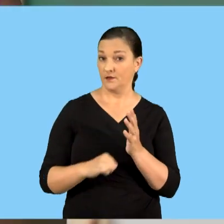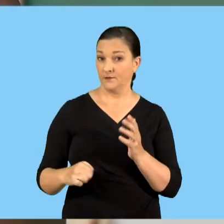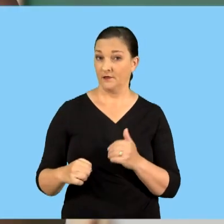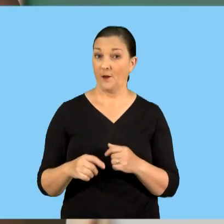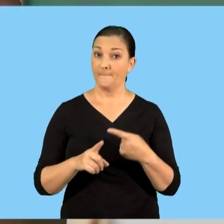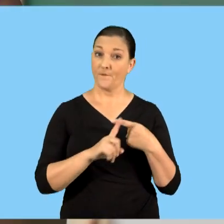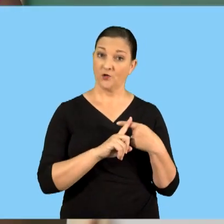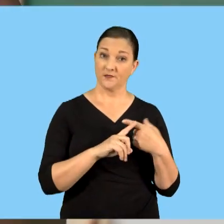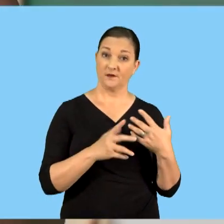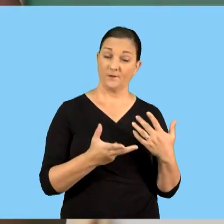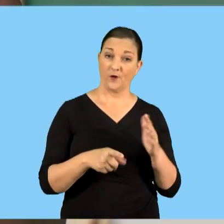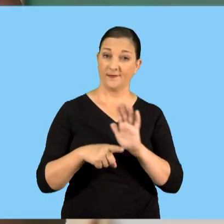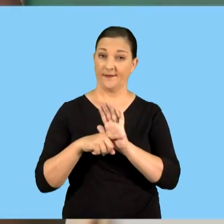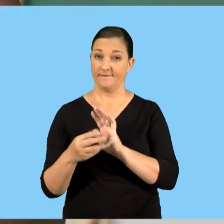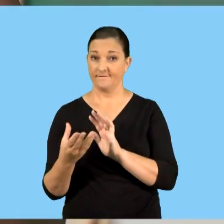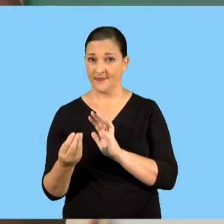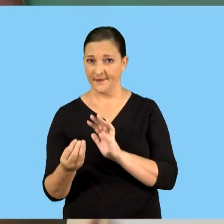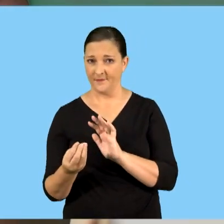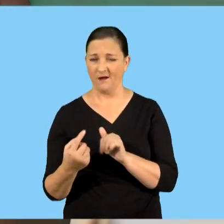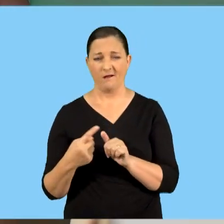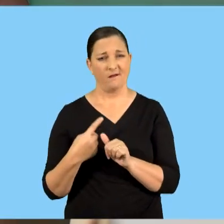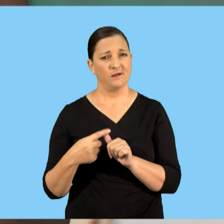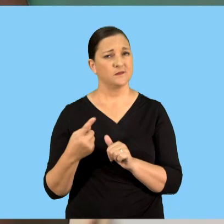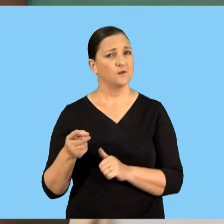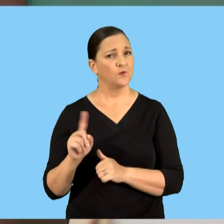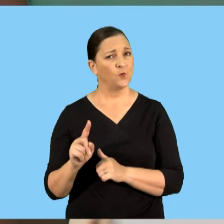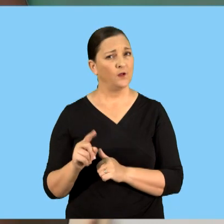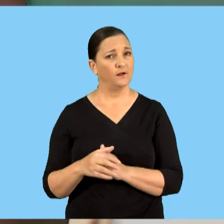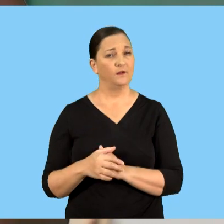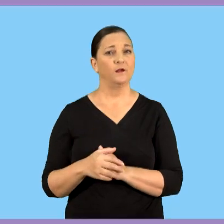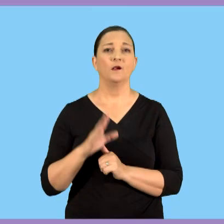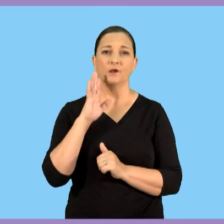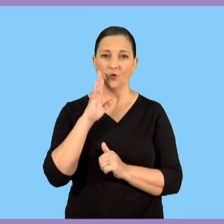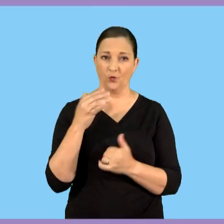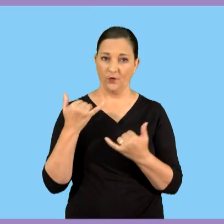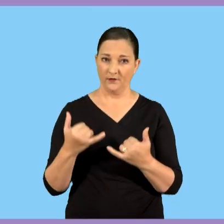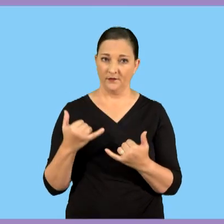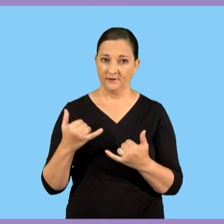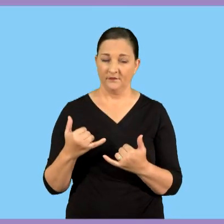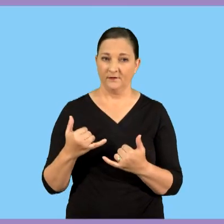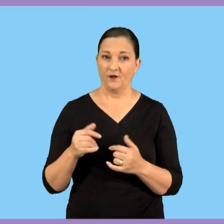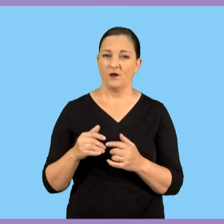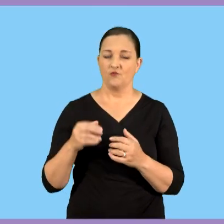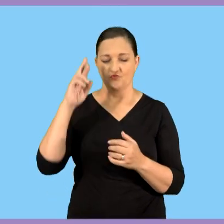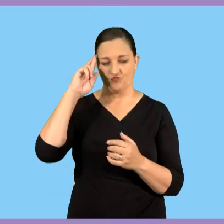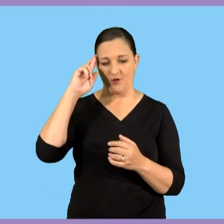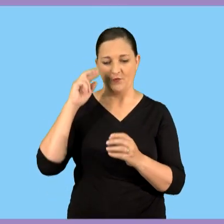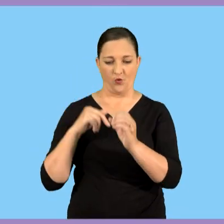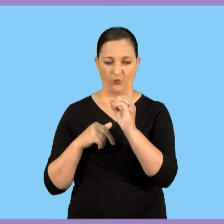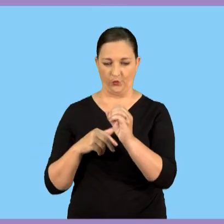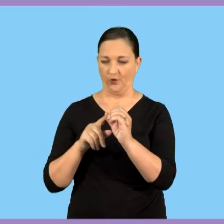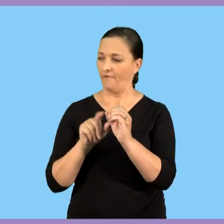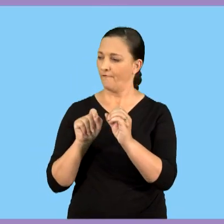I am adding a positive number with a negative number, the answer is going to take the sign of the one that is furthest